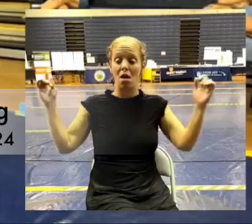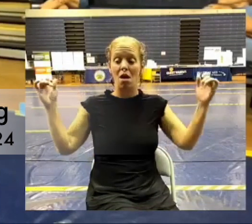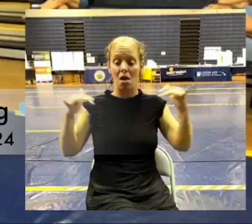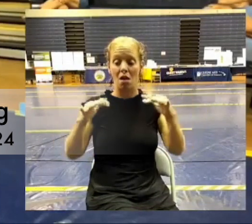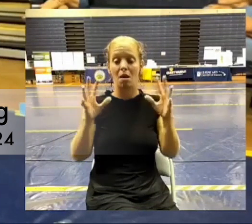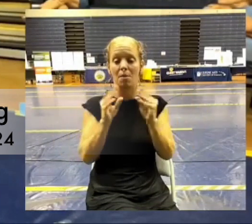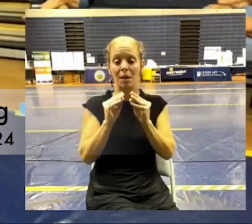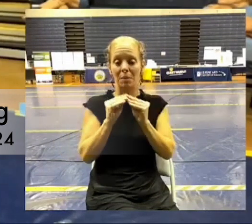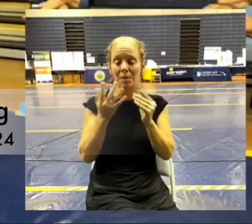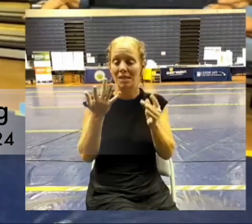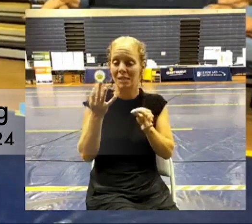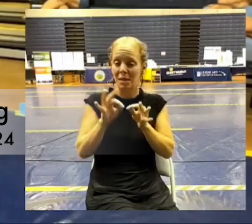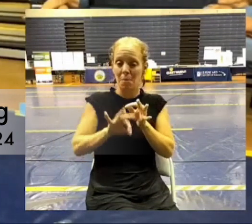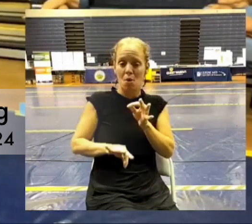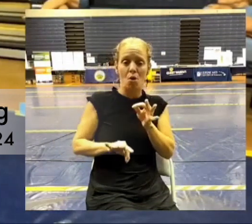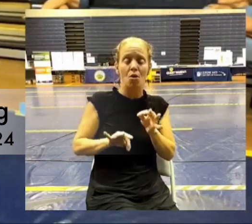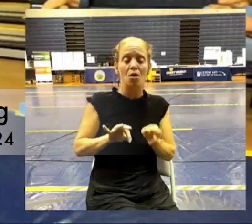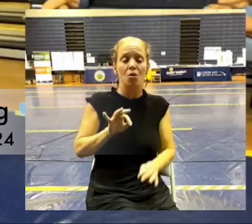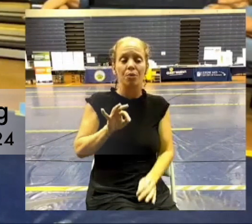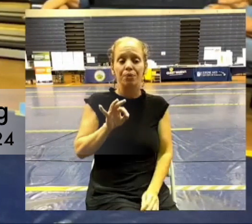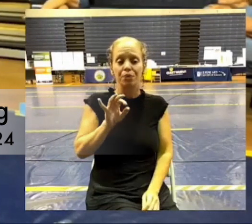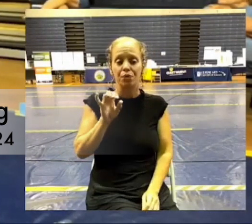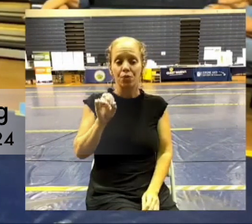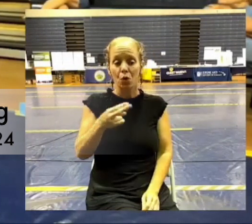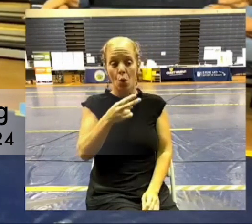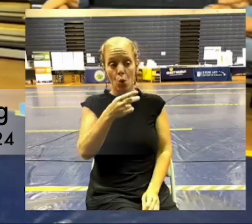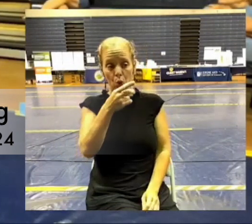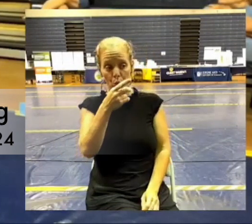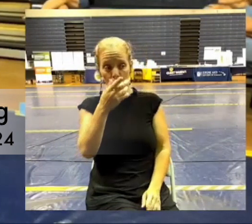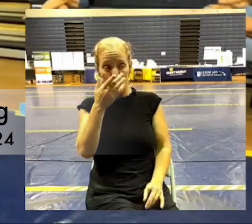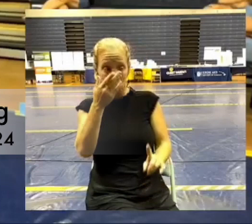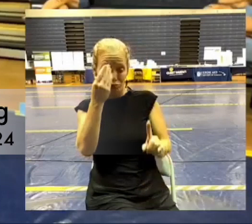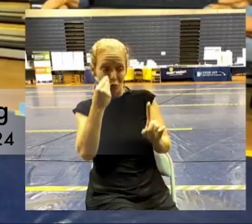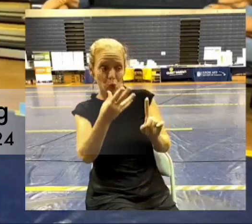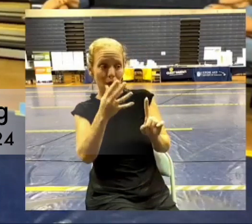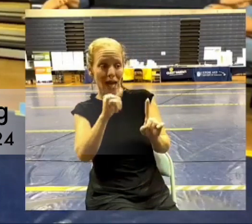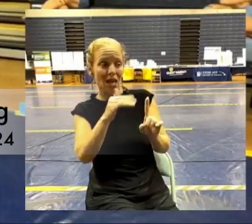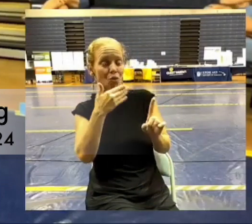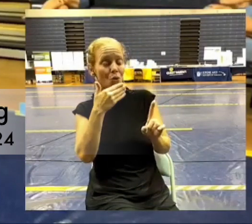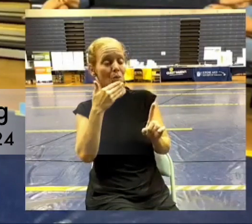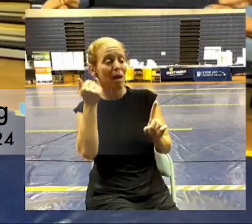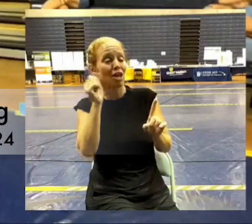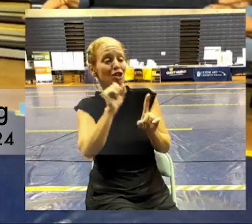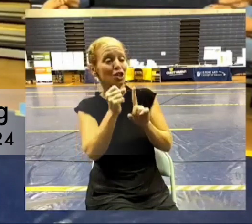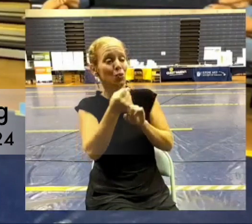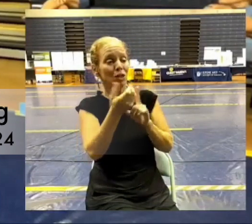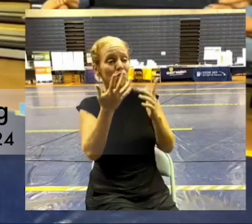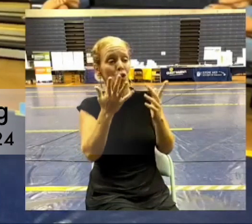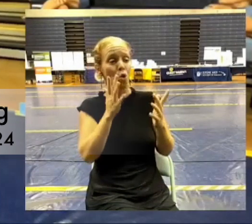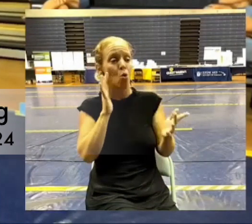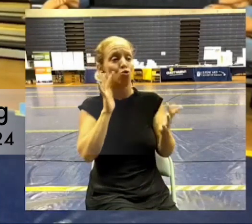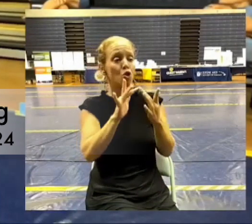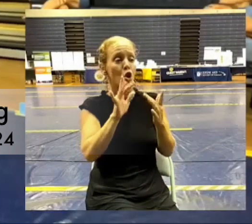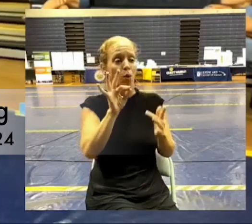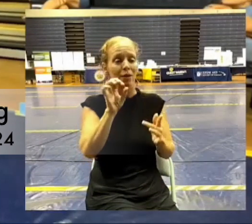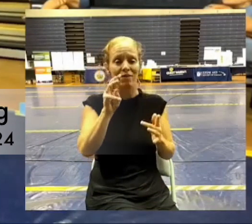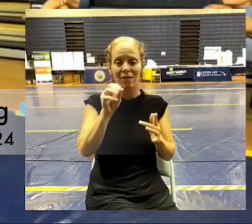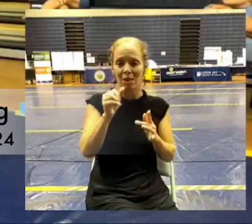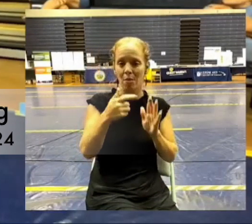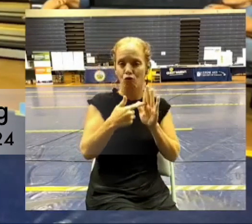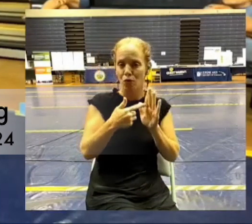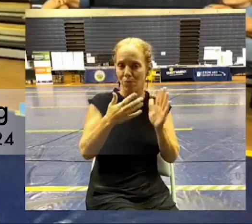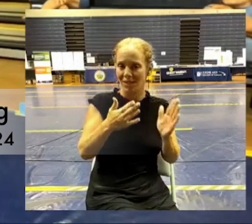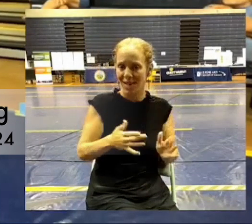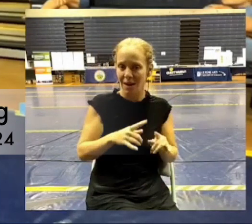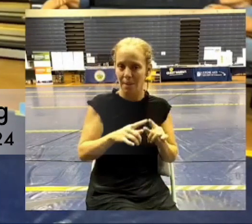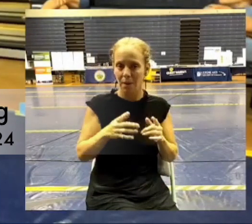meetings, maybe to just give like a simple, like, oh, this is what you can do to make your situation better. Go talk to your FEMA